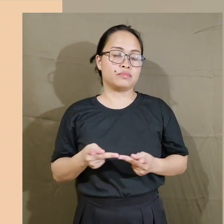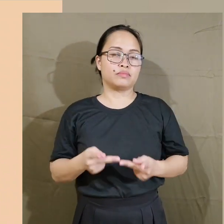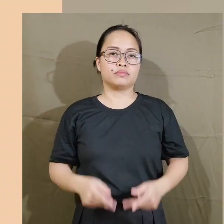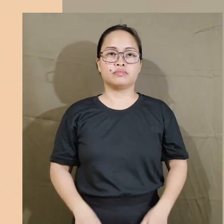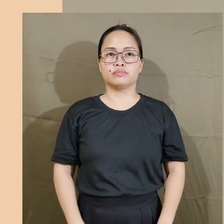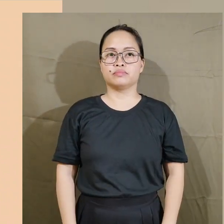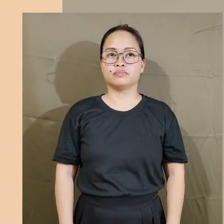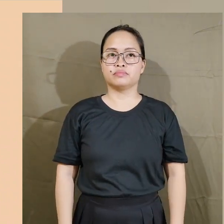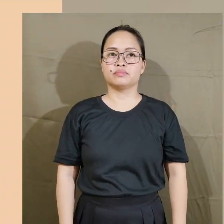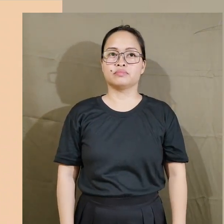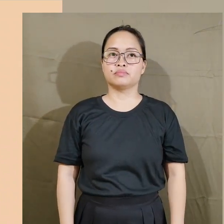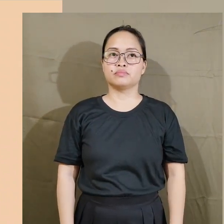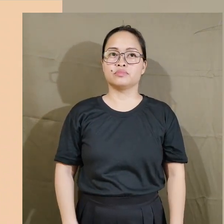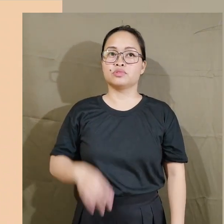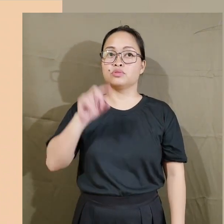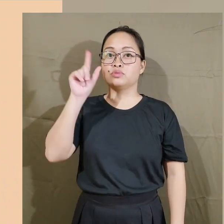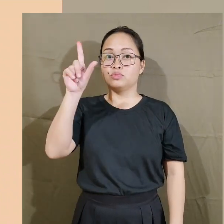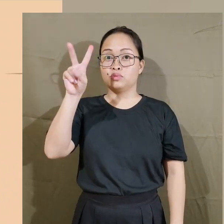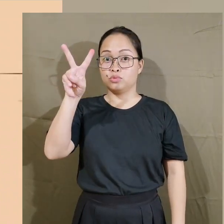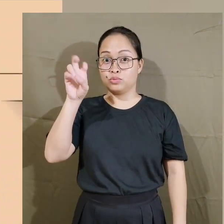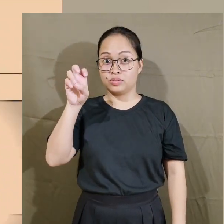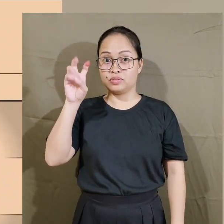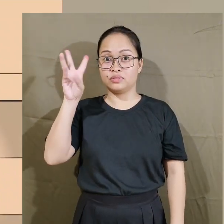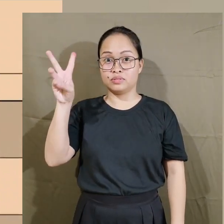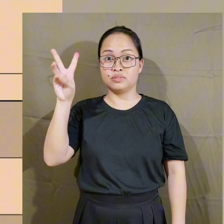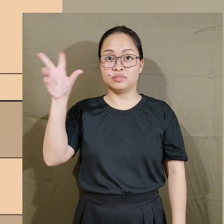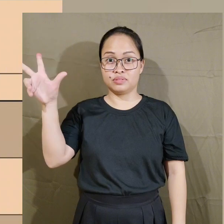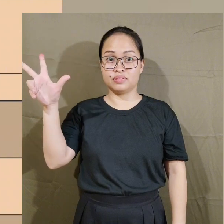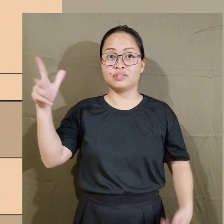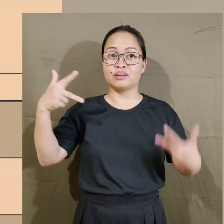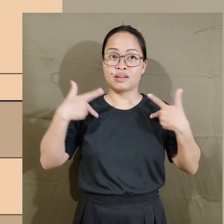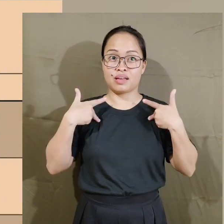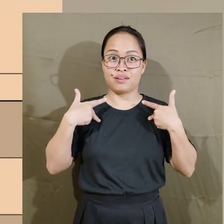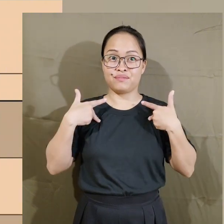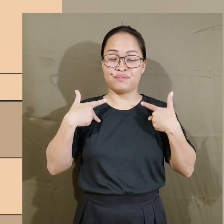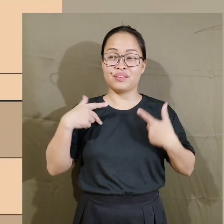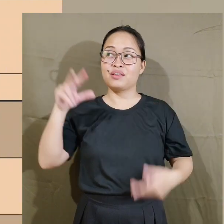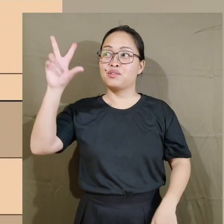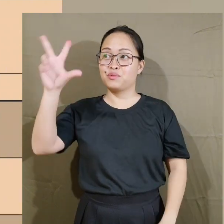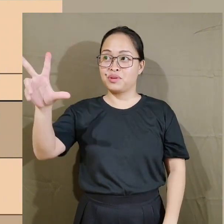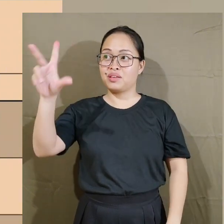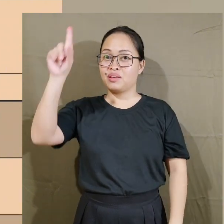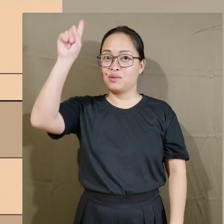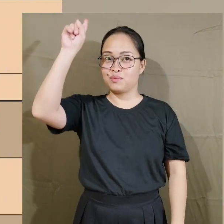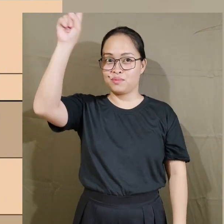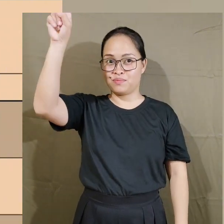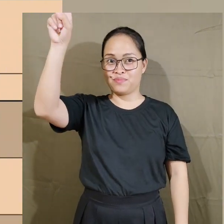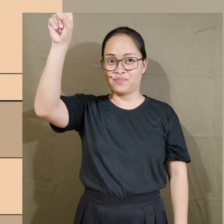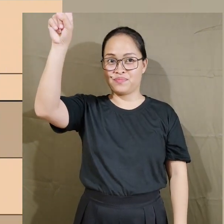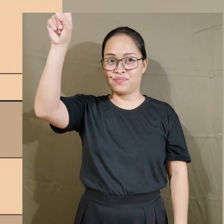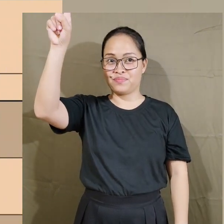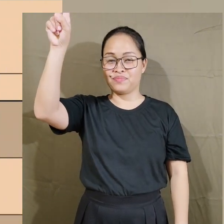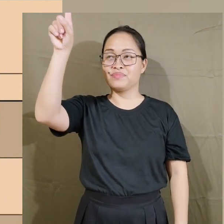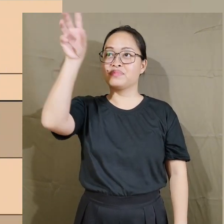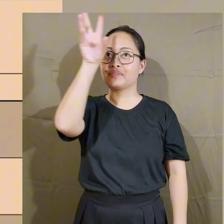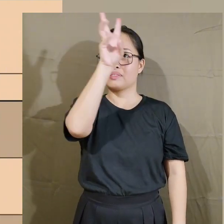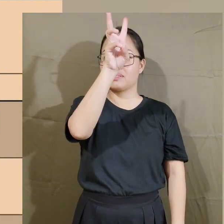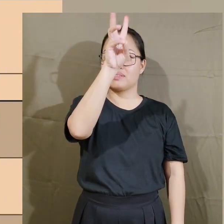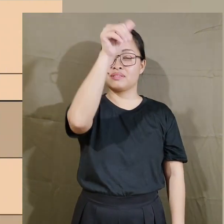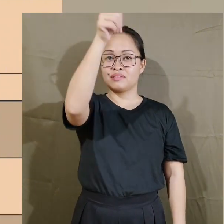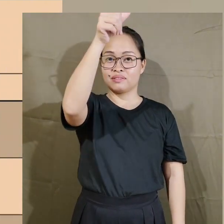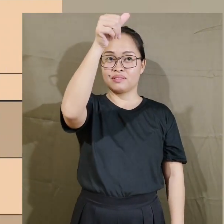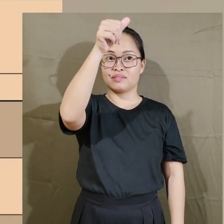value. So 263 has 3 ones, 6 tens, and